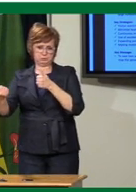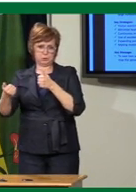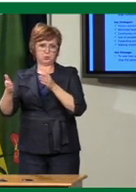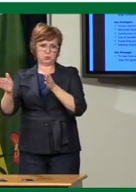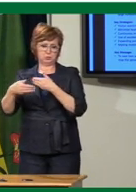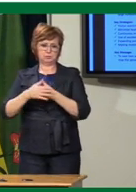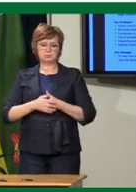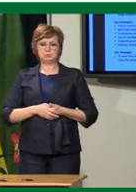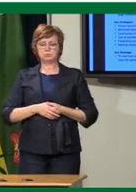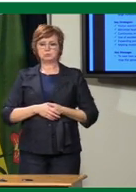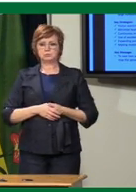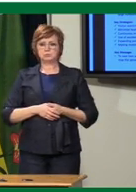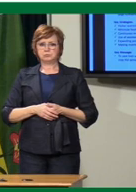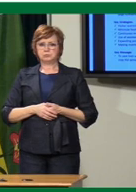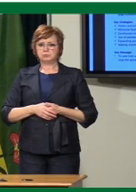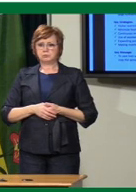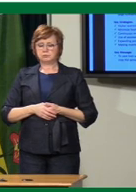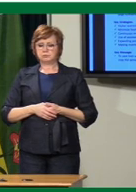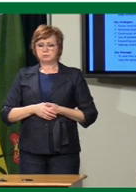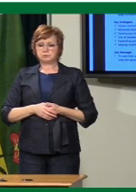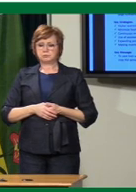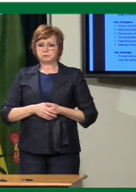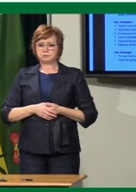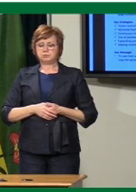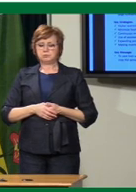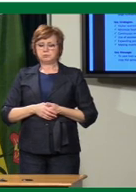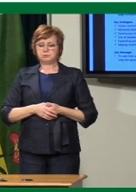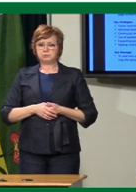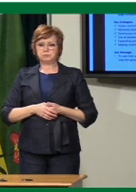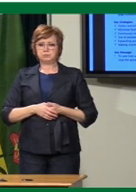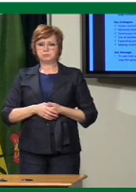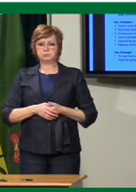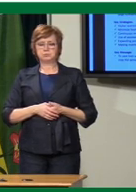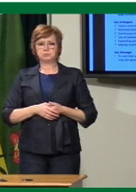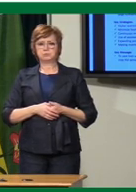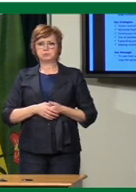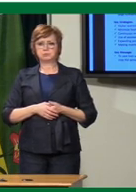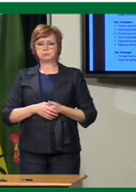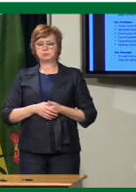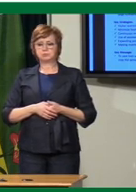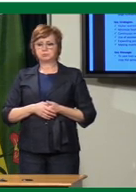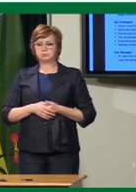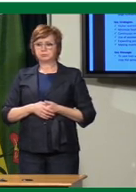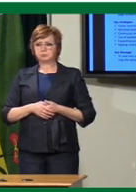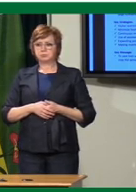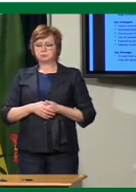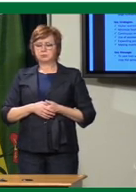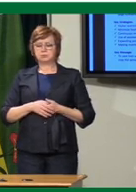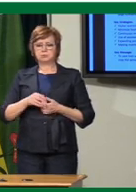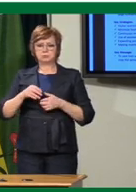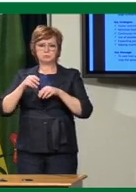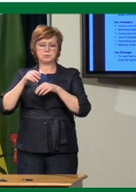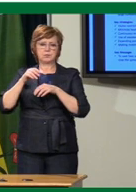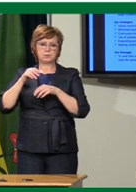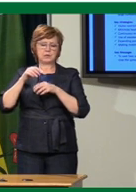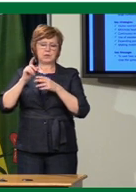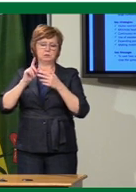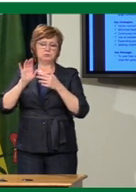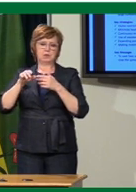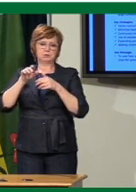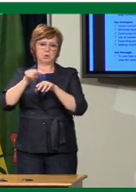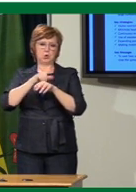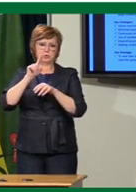options, as I mentioned, into long-term care and other areas, which will support our immediate responses in those environments. We also have mobile